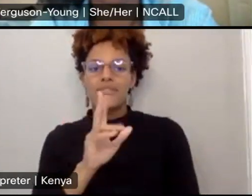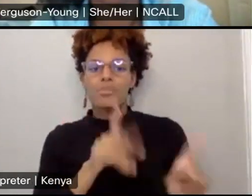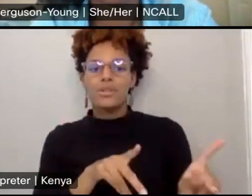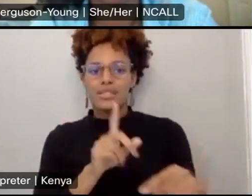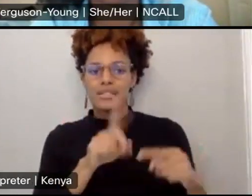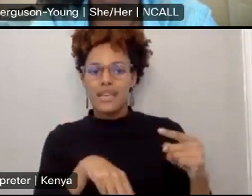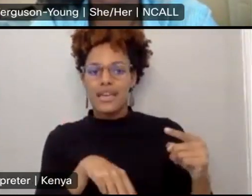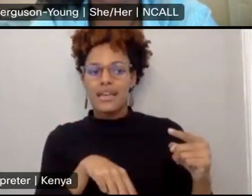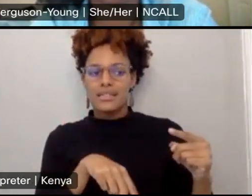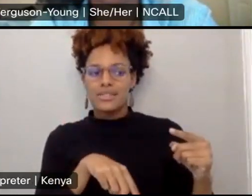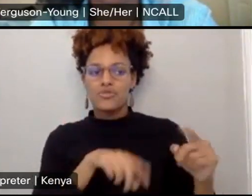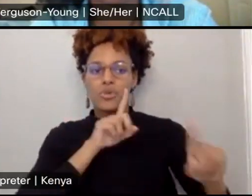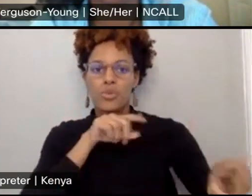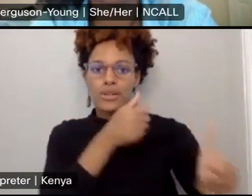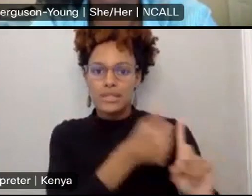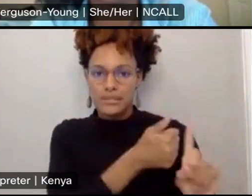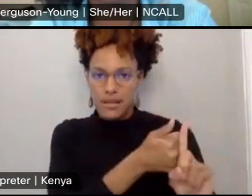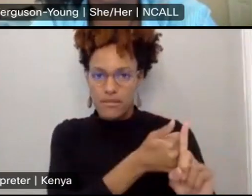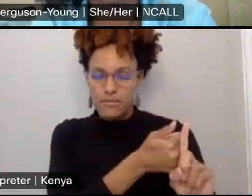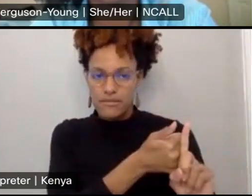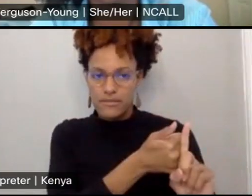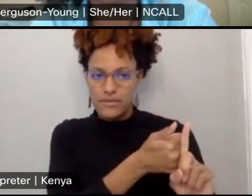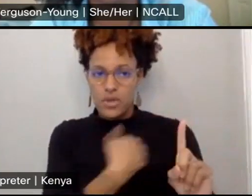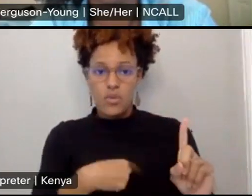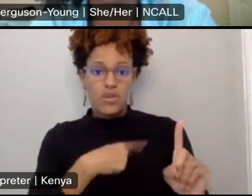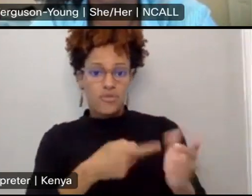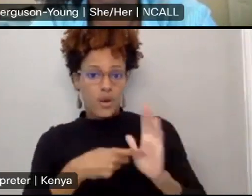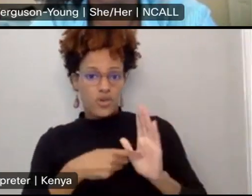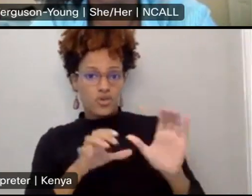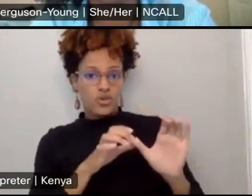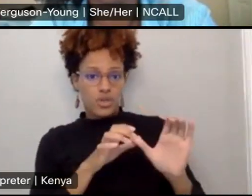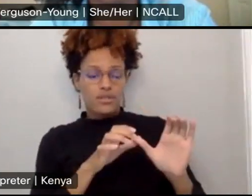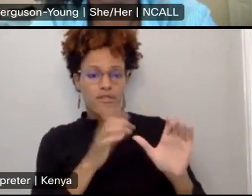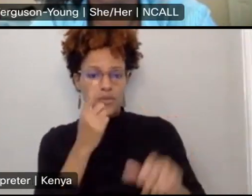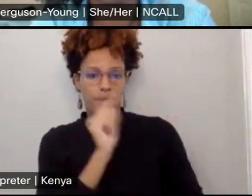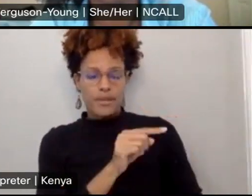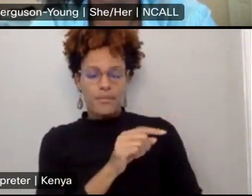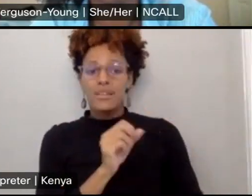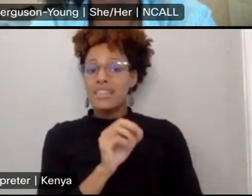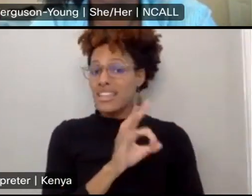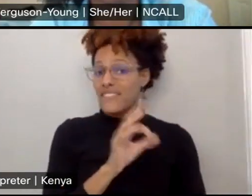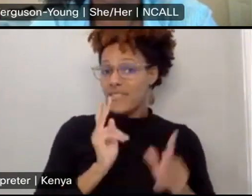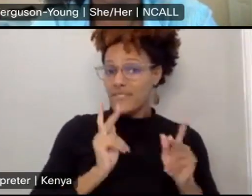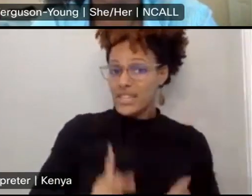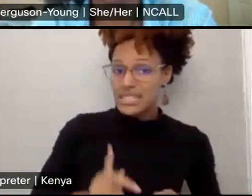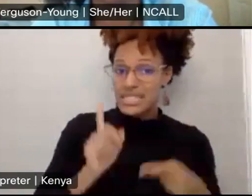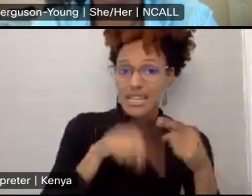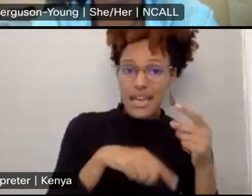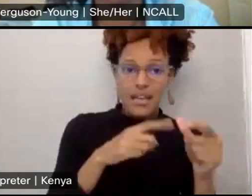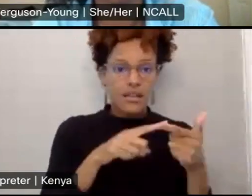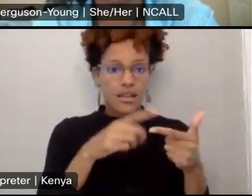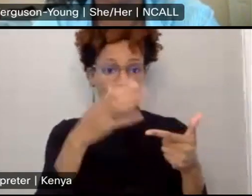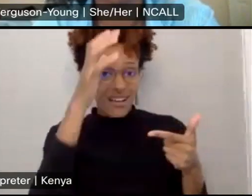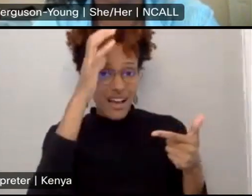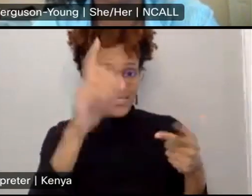to make the report themselves. If someone's physically unable or cognitively